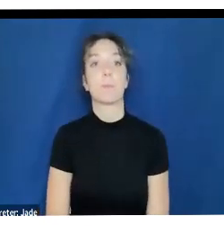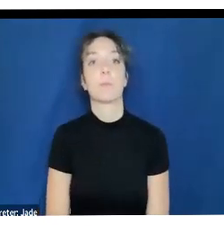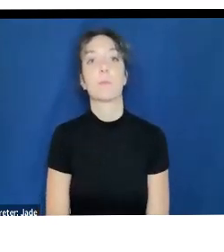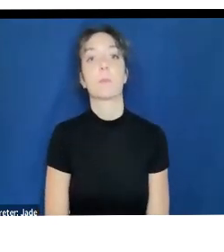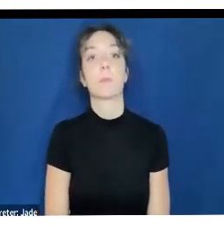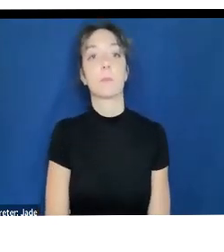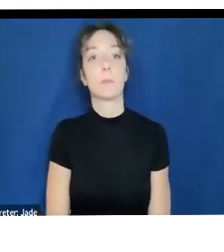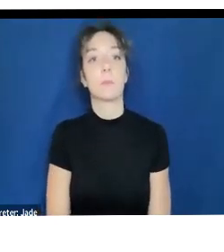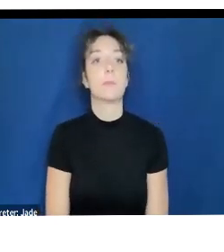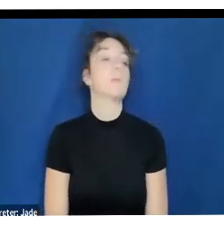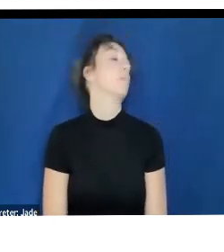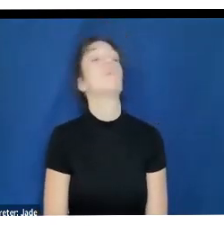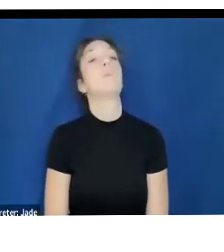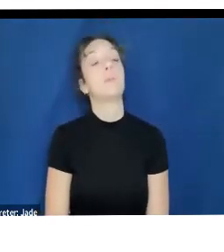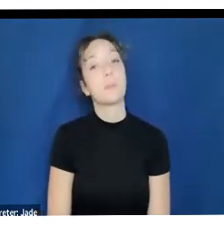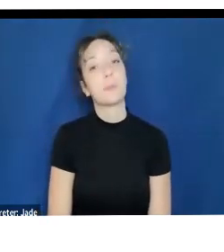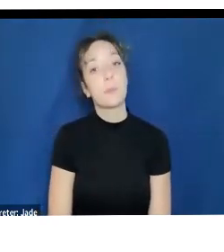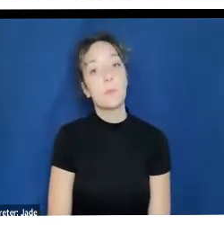Now, when